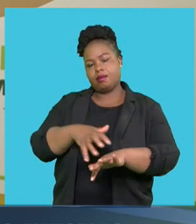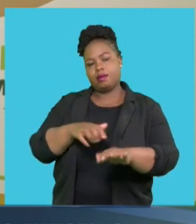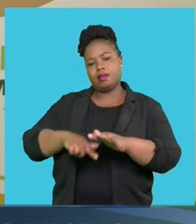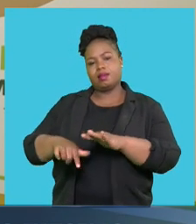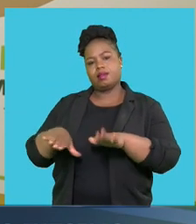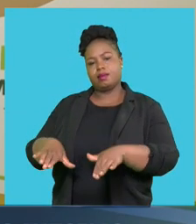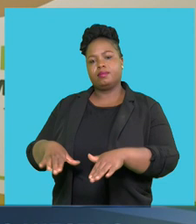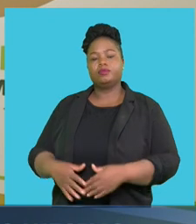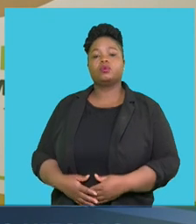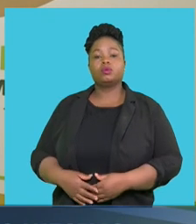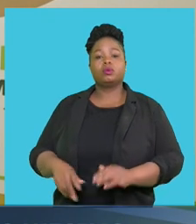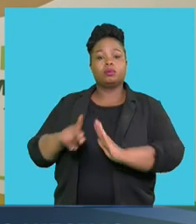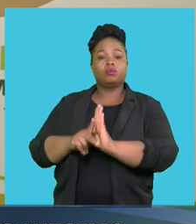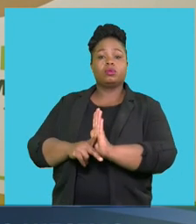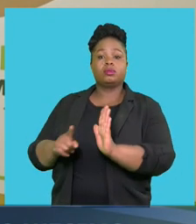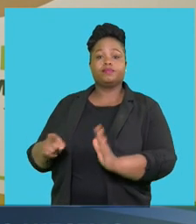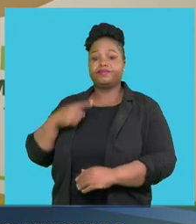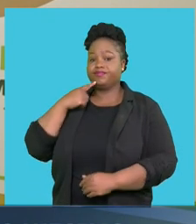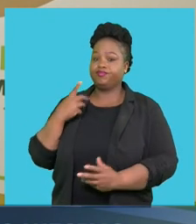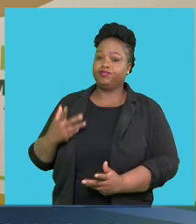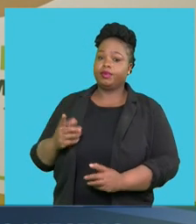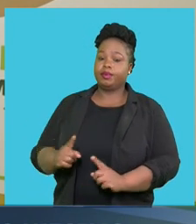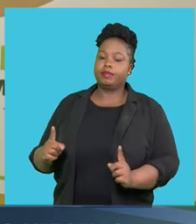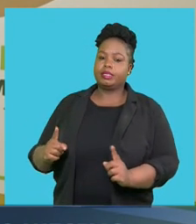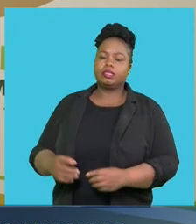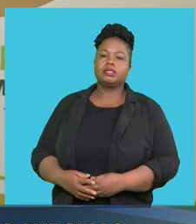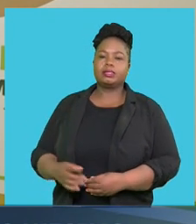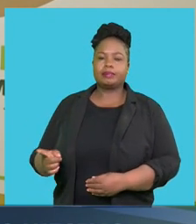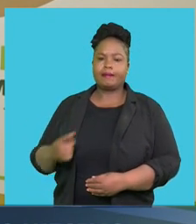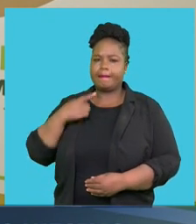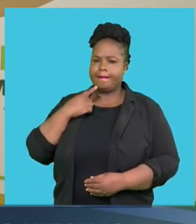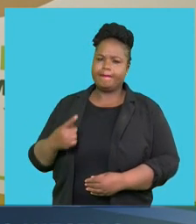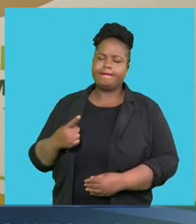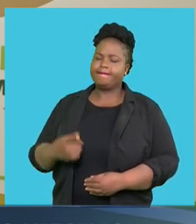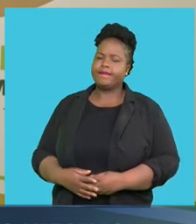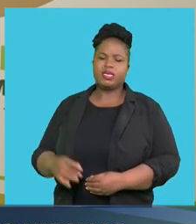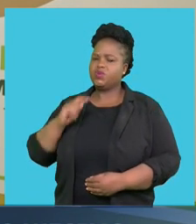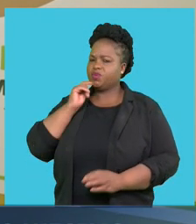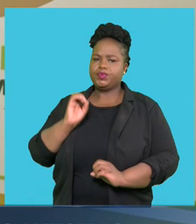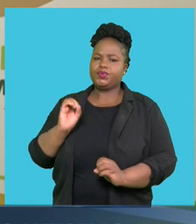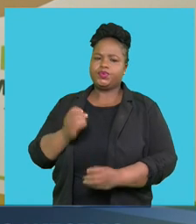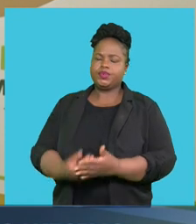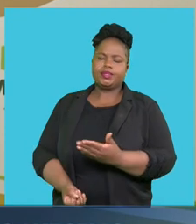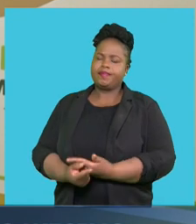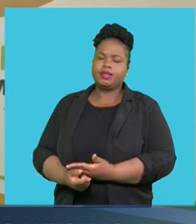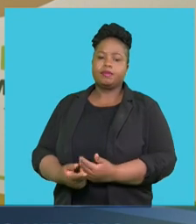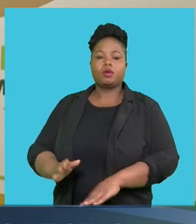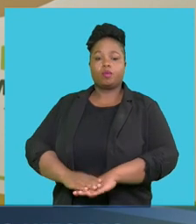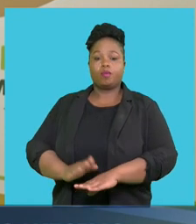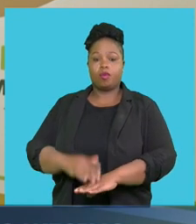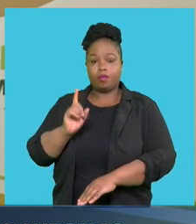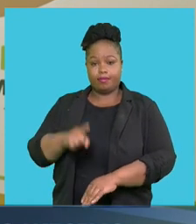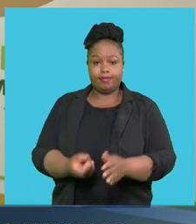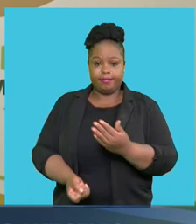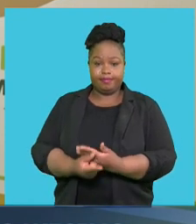So in terms of the policy we have said that But the report clearly states that there is lack of action More can be done There is more